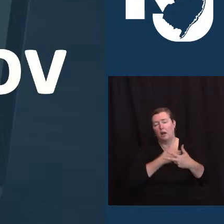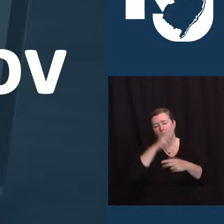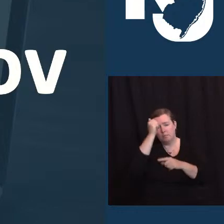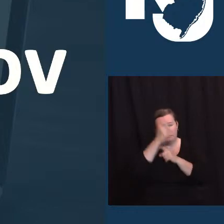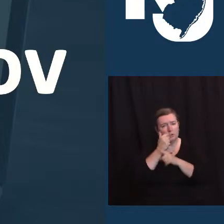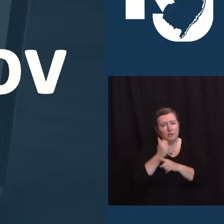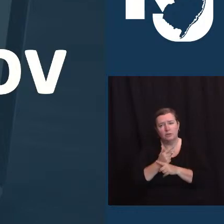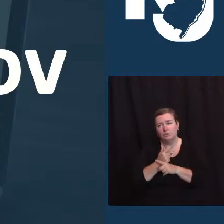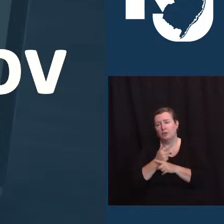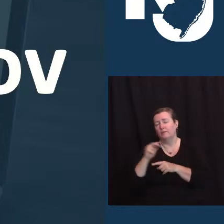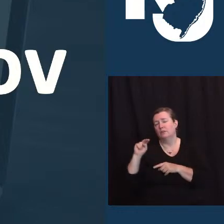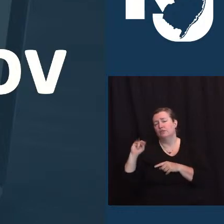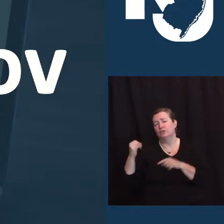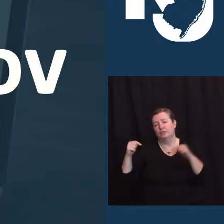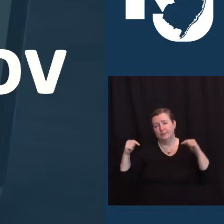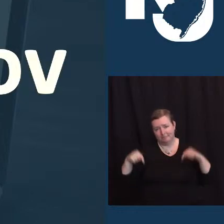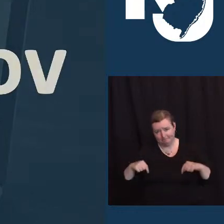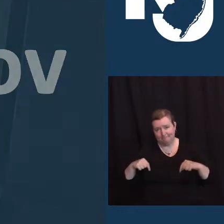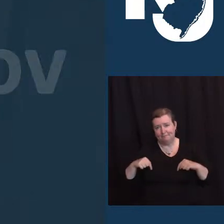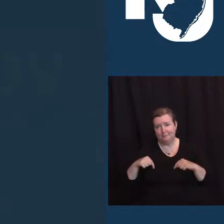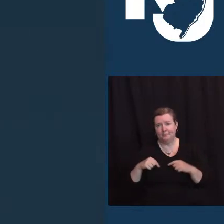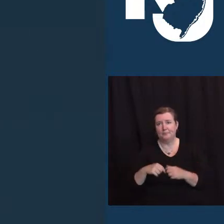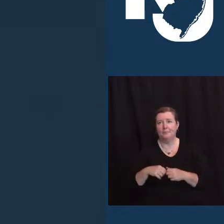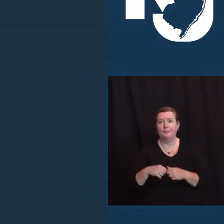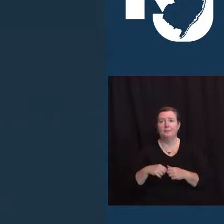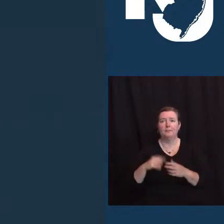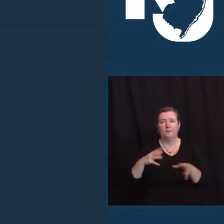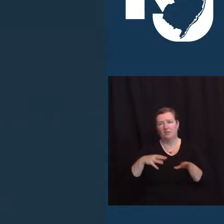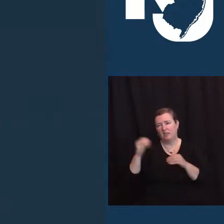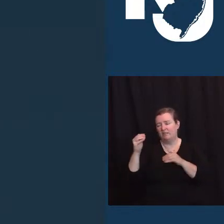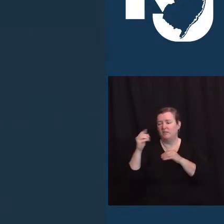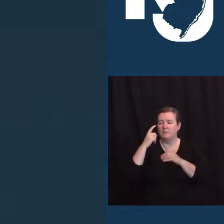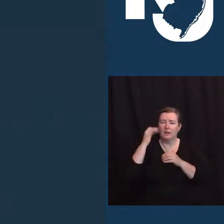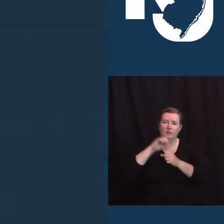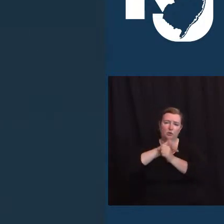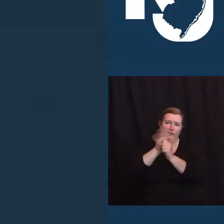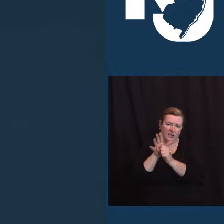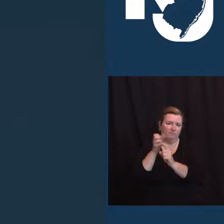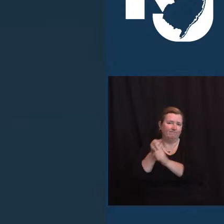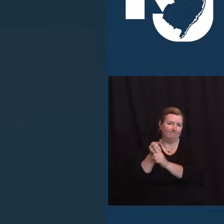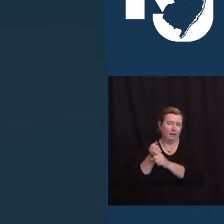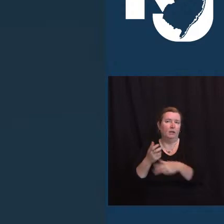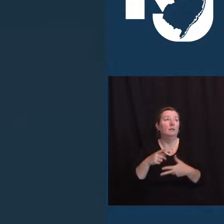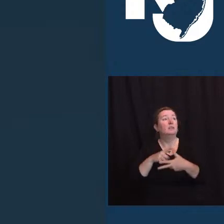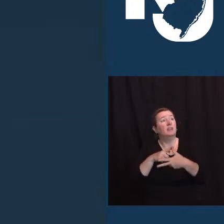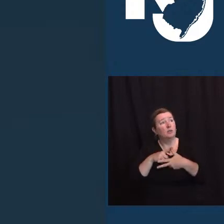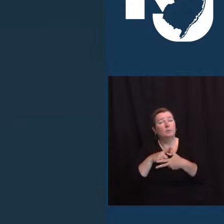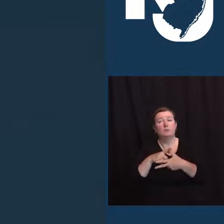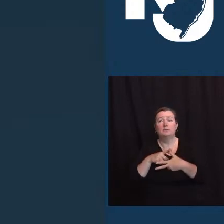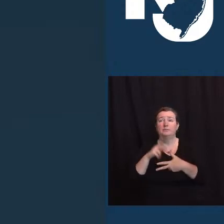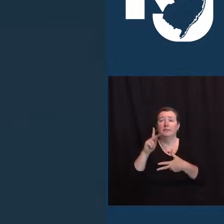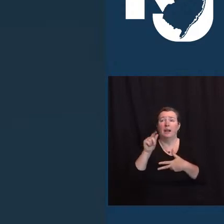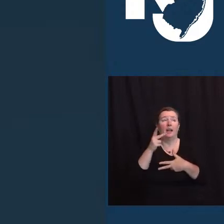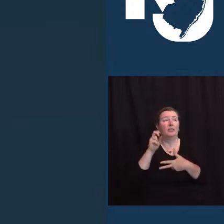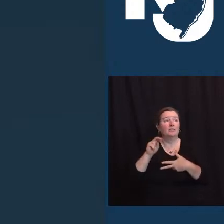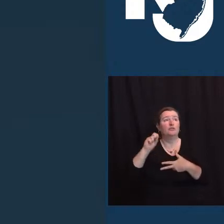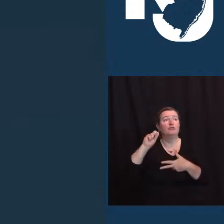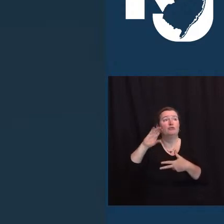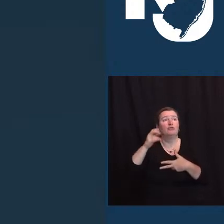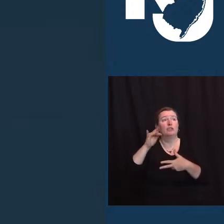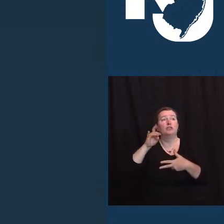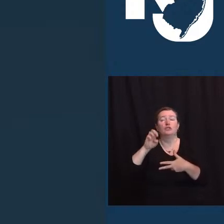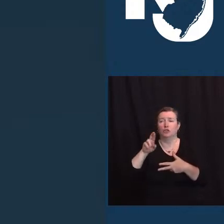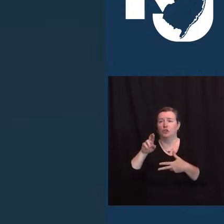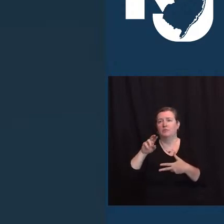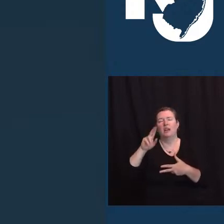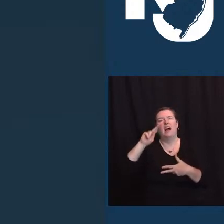New Jersey who COVID has taken away. We're going to begin today by remembering this woman, Kathleen Schindler of East Brunswick, who